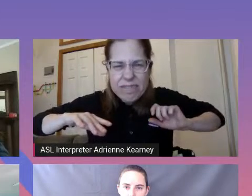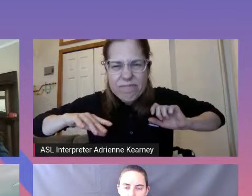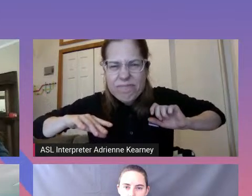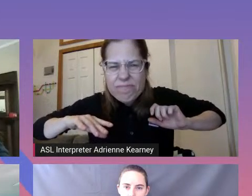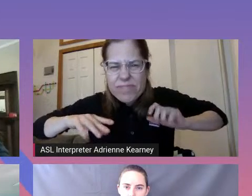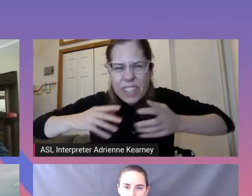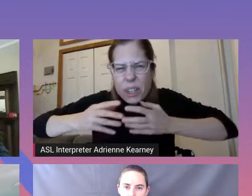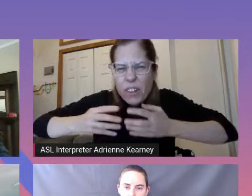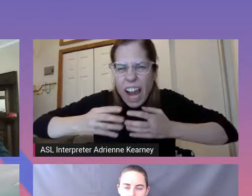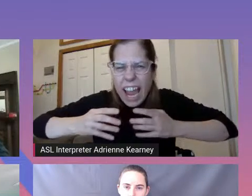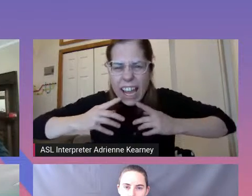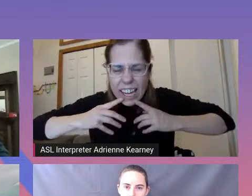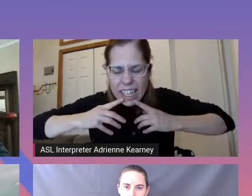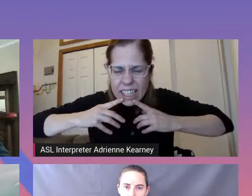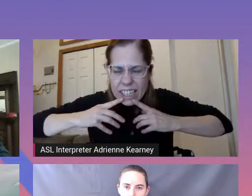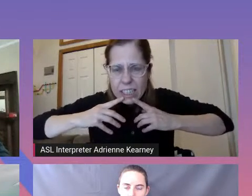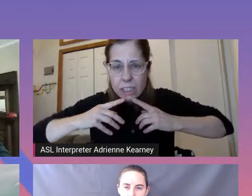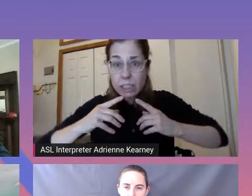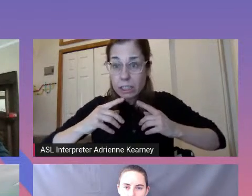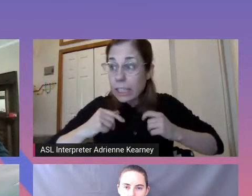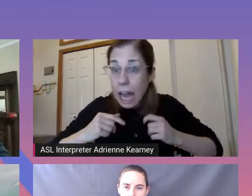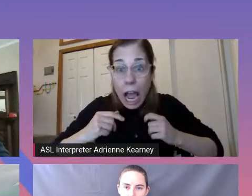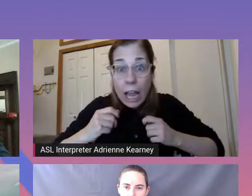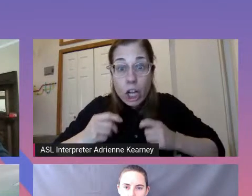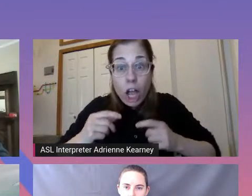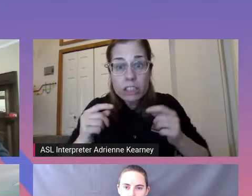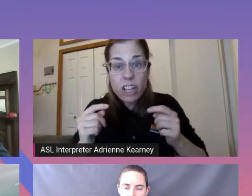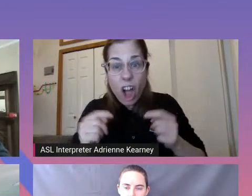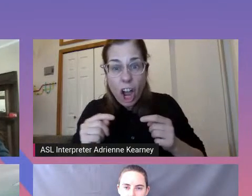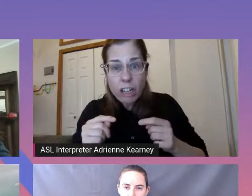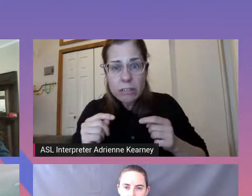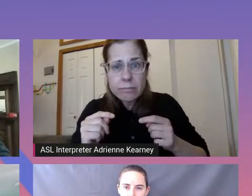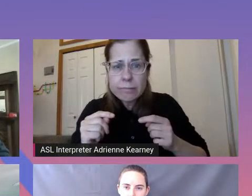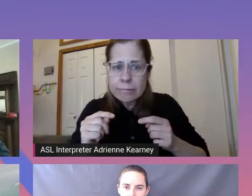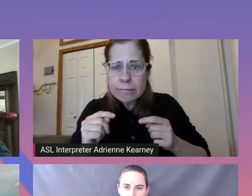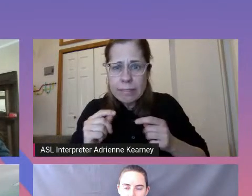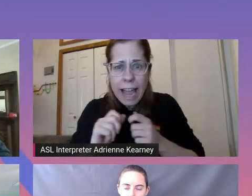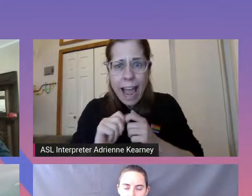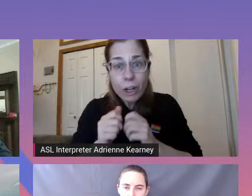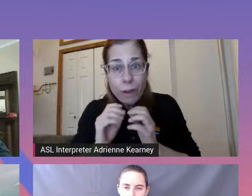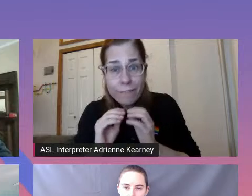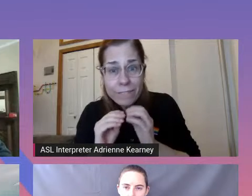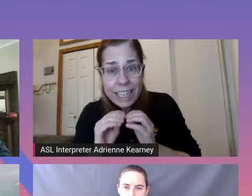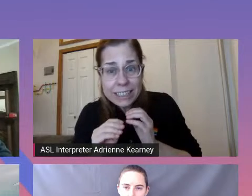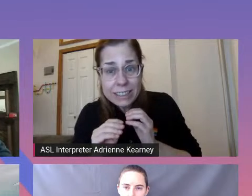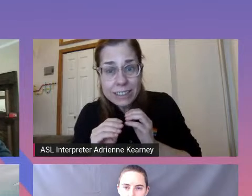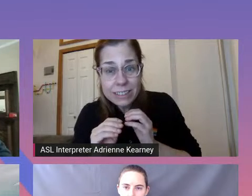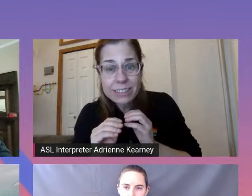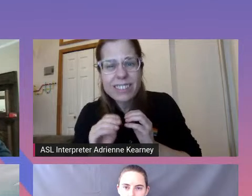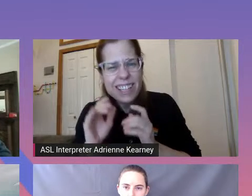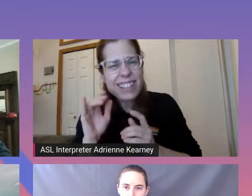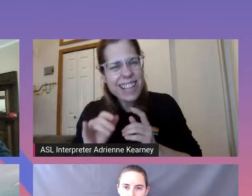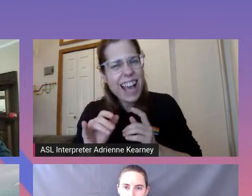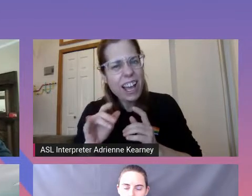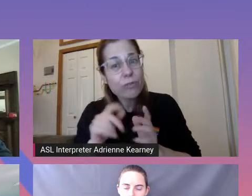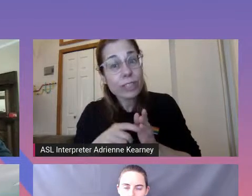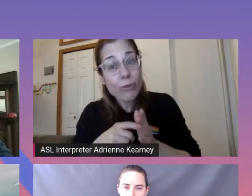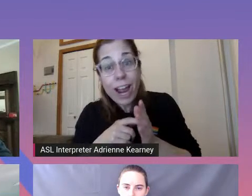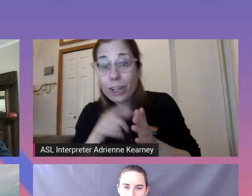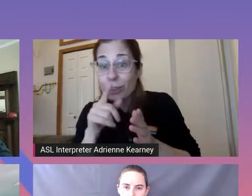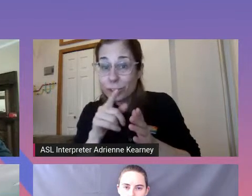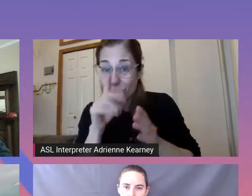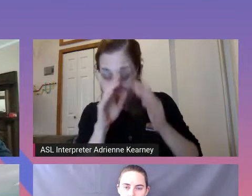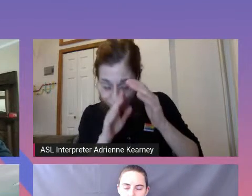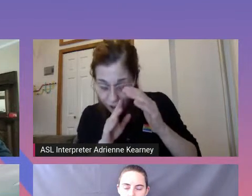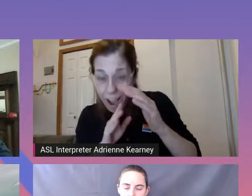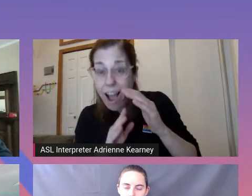for me to figure out how does that repair look like, and I think the humbleness, I think, is a huge part of